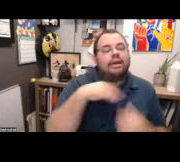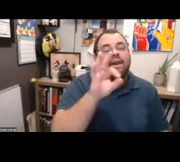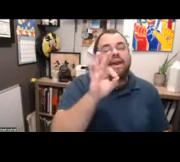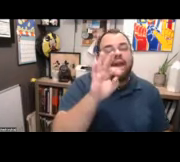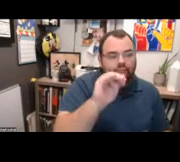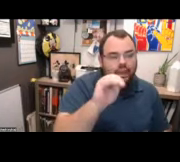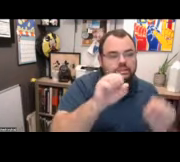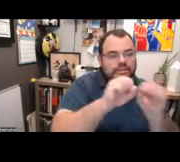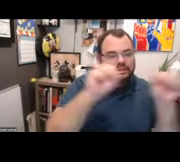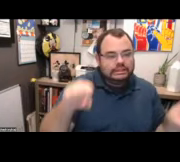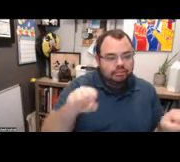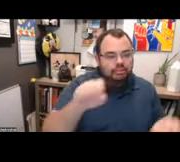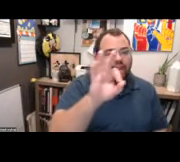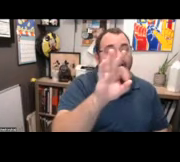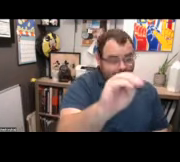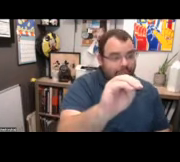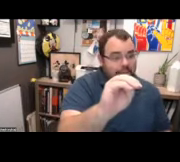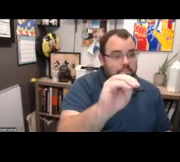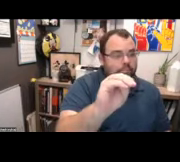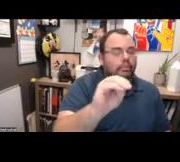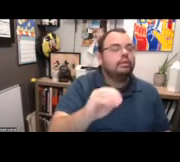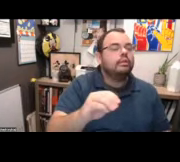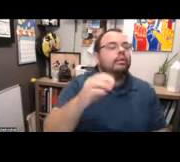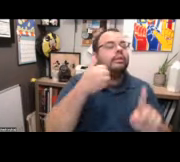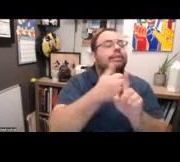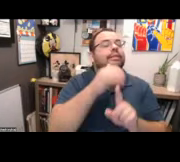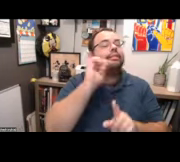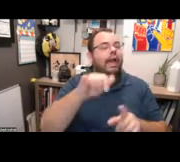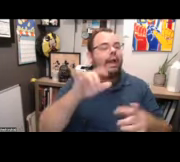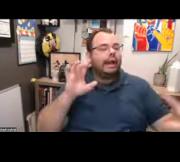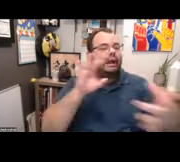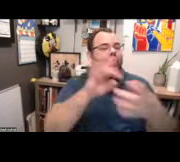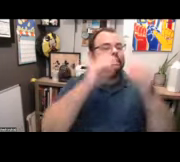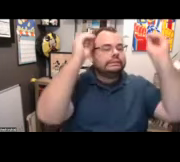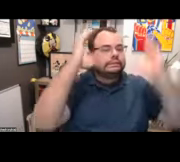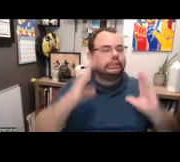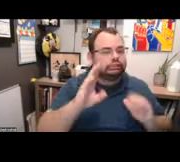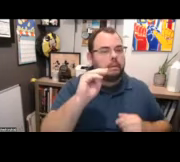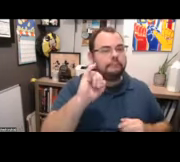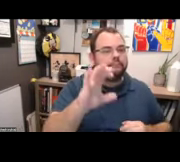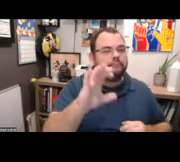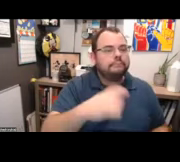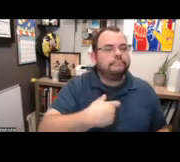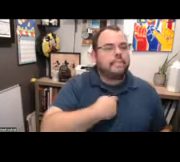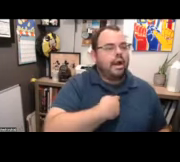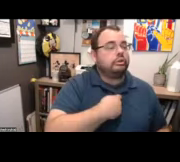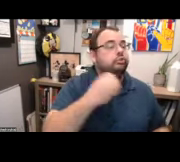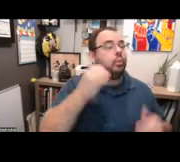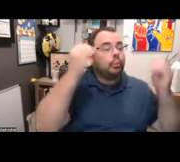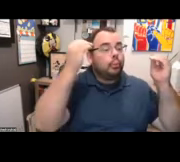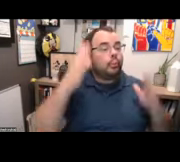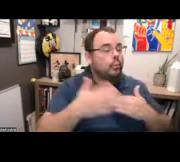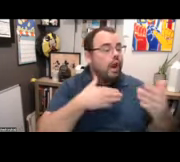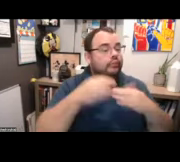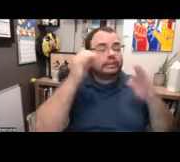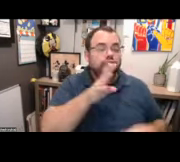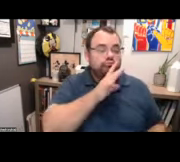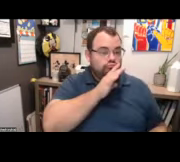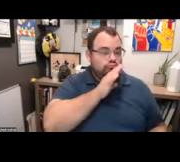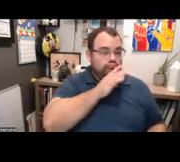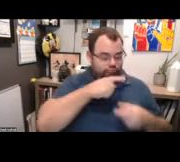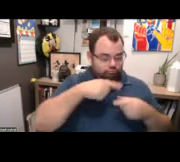a box that amplified the noise, and then they had wires that went all the way. So it's called FM stereo as well. So it also